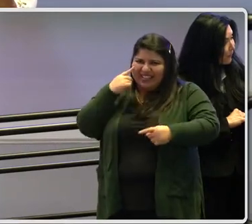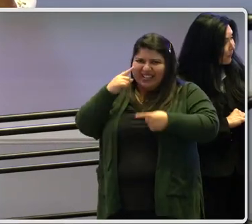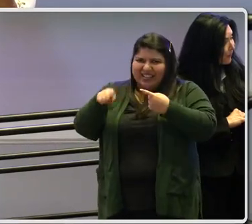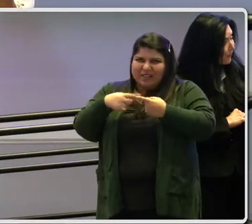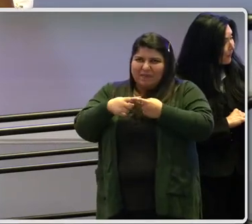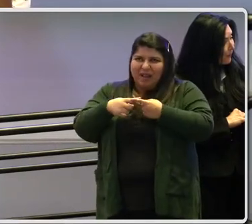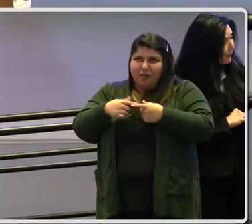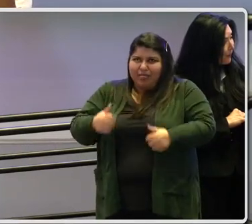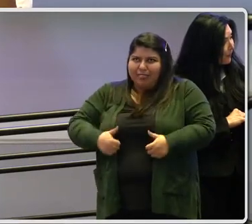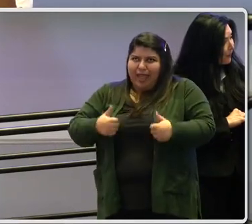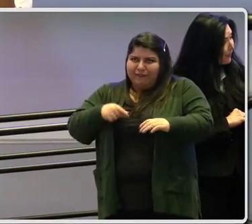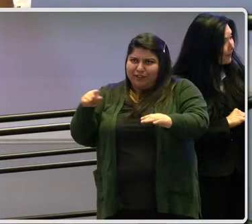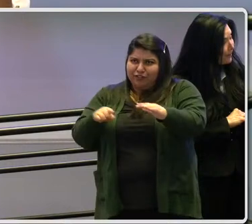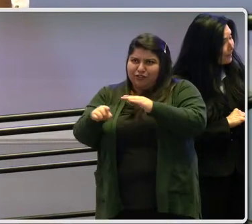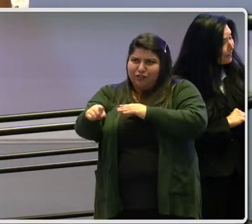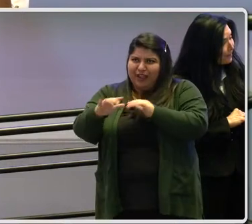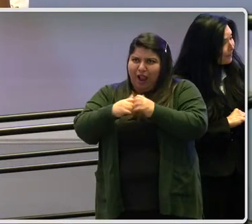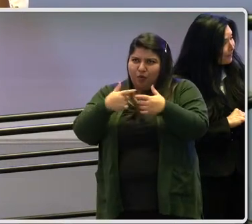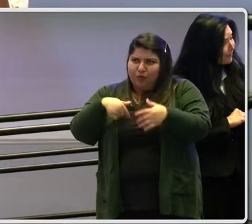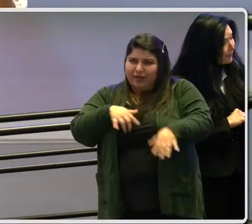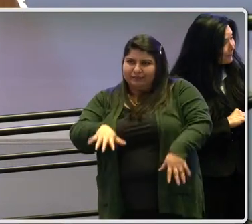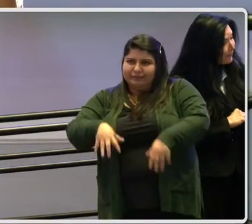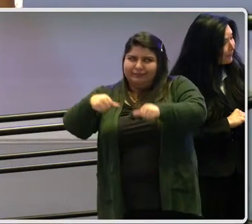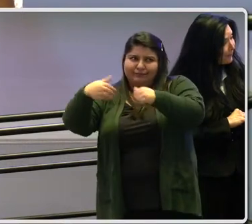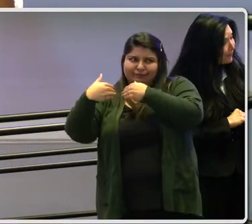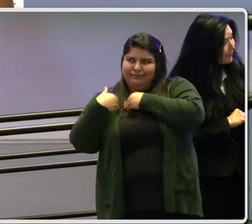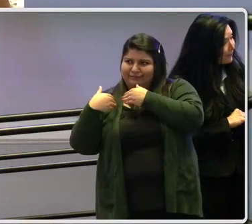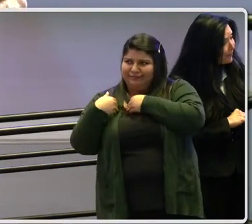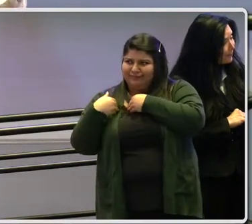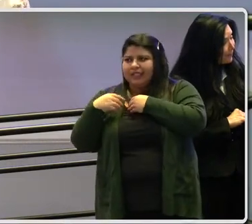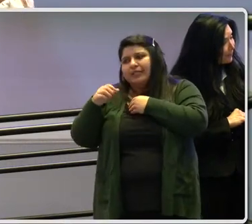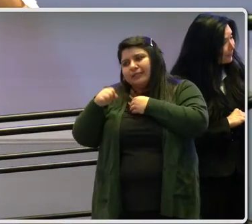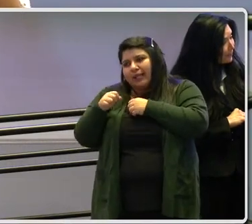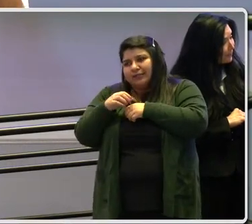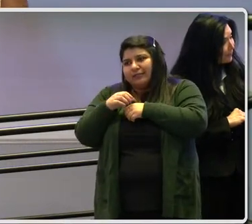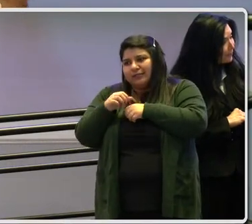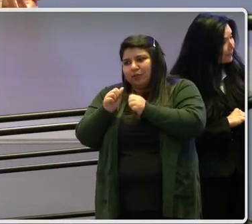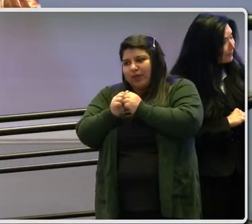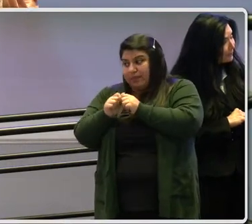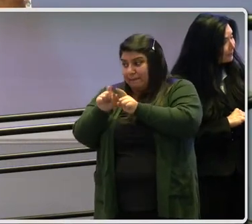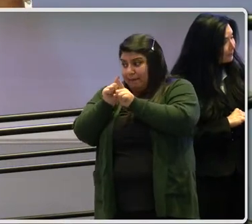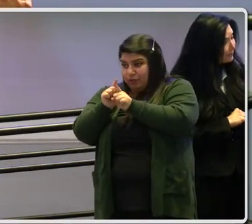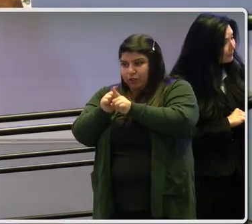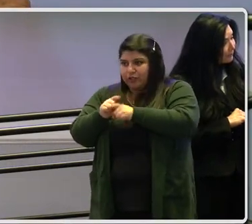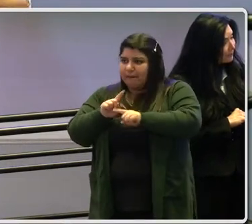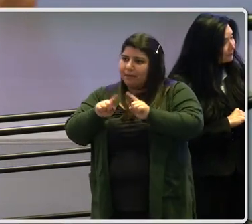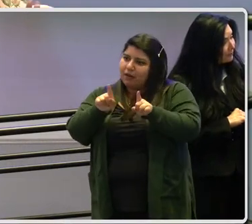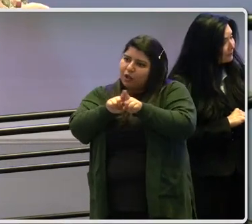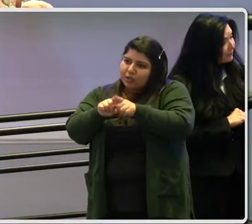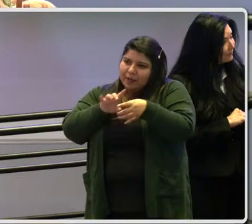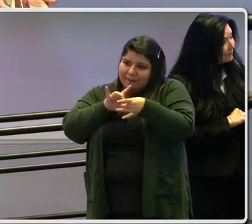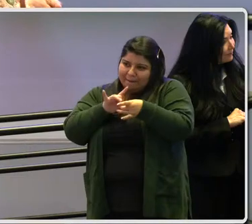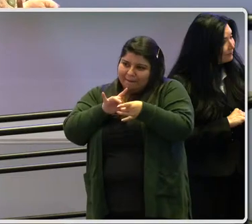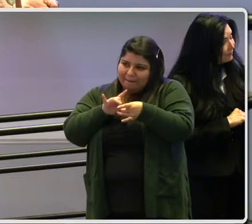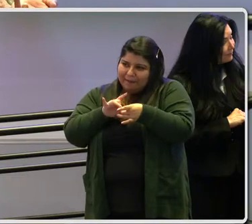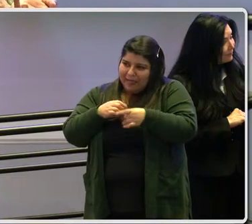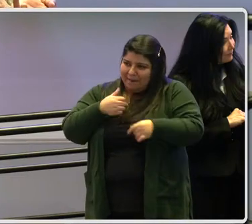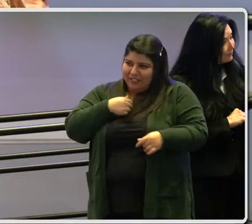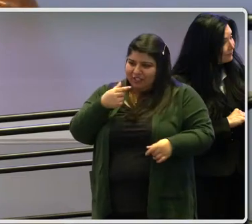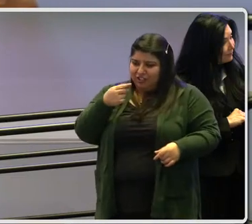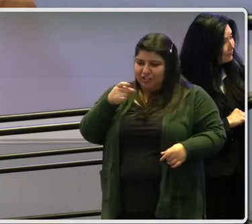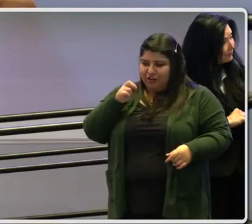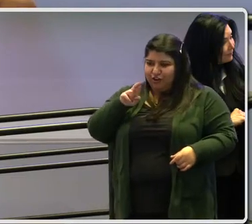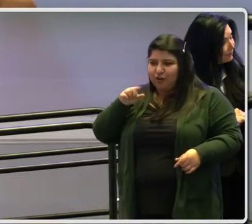journey that we undertake, not only in terms of mentorship, right, as in the connection and kinship. I myself am